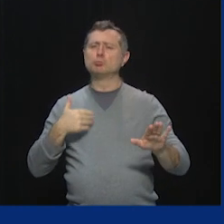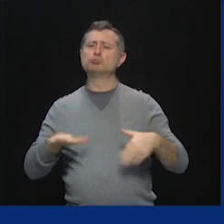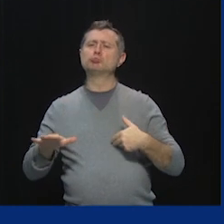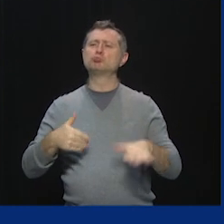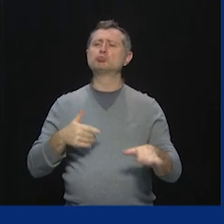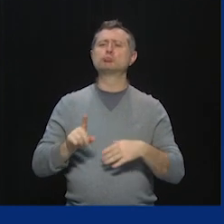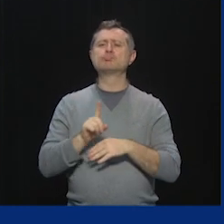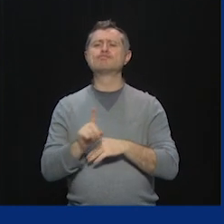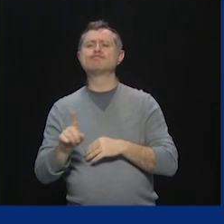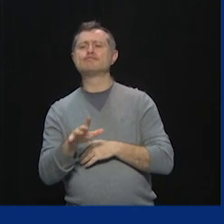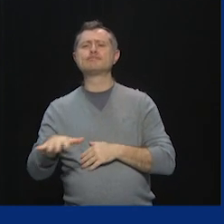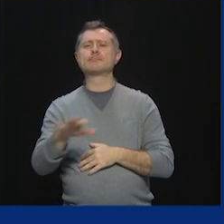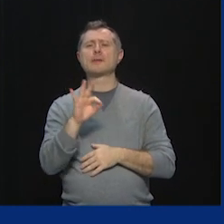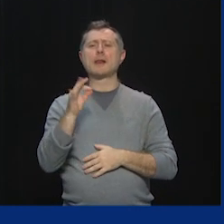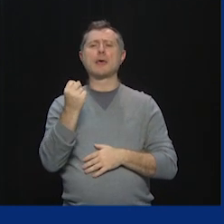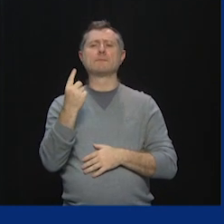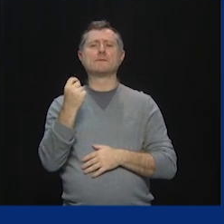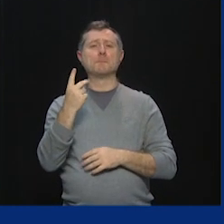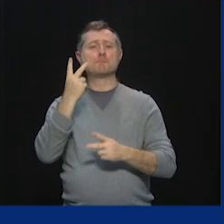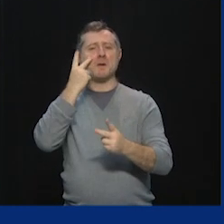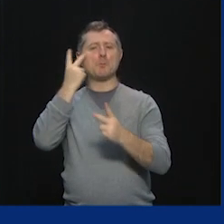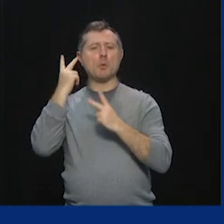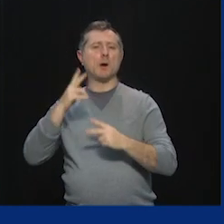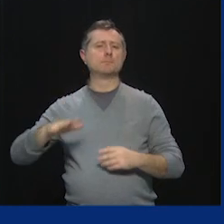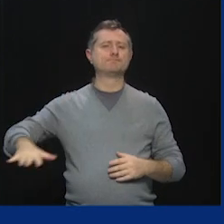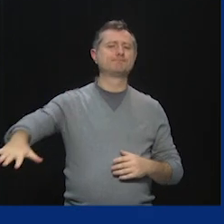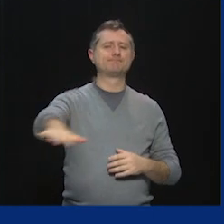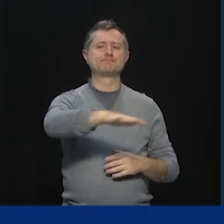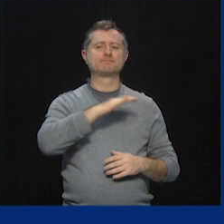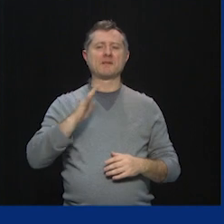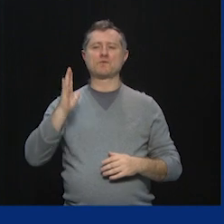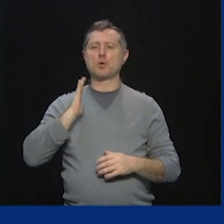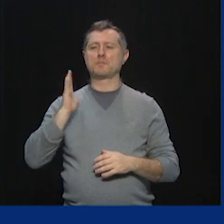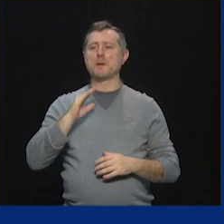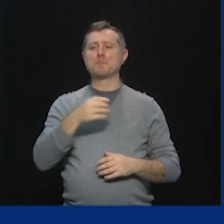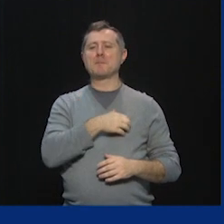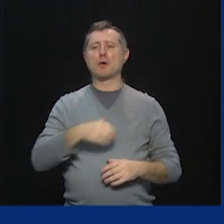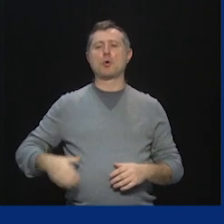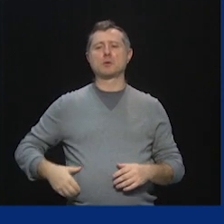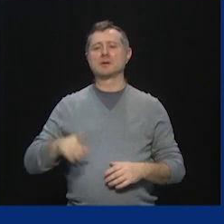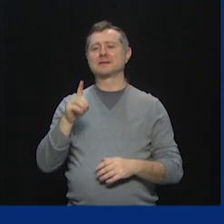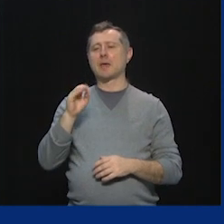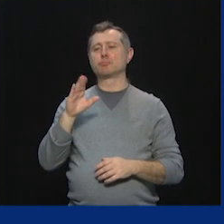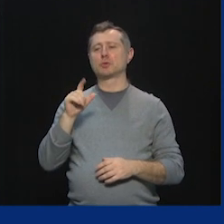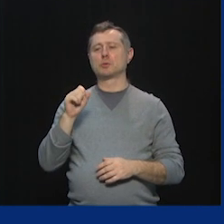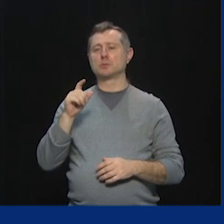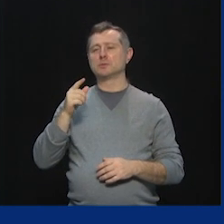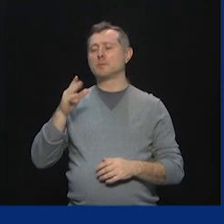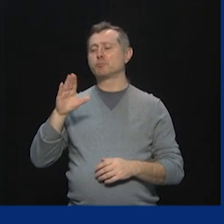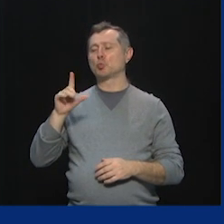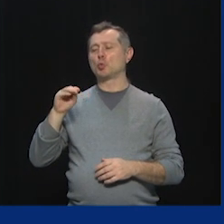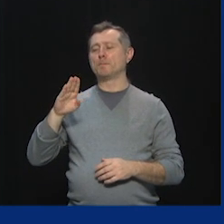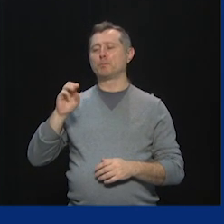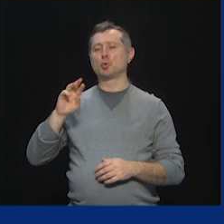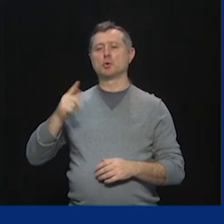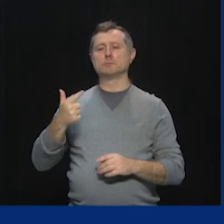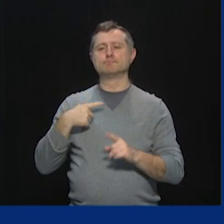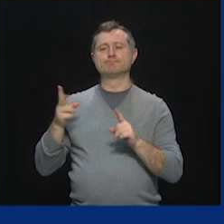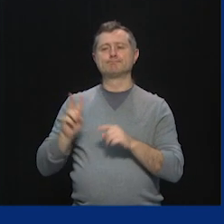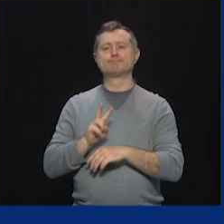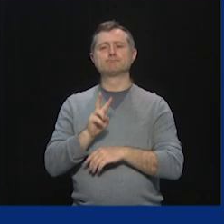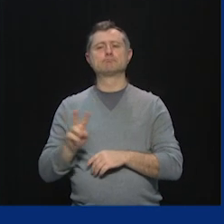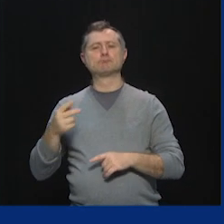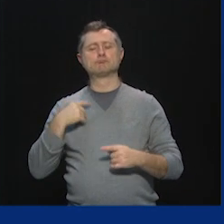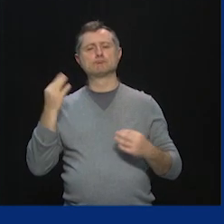and the museum there with former Mayor of New York City, Mike Bloomberg. And as I was there, I was reflecting on